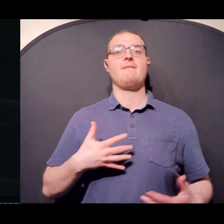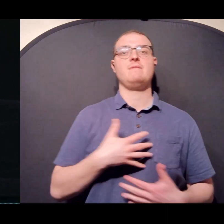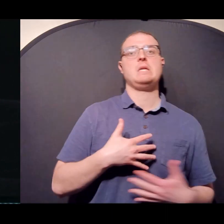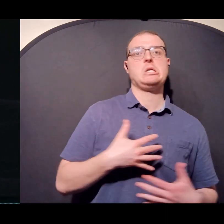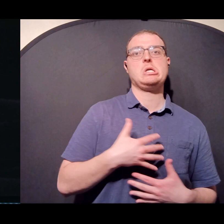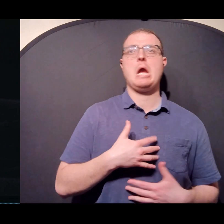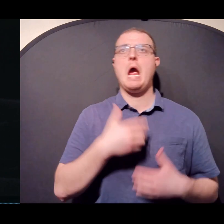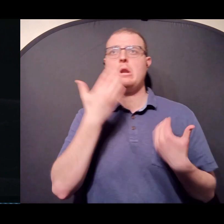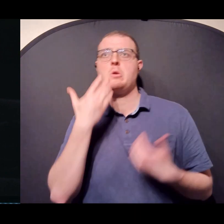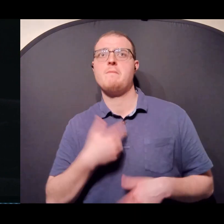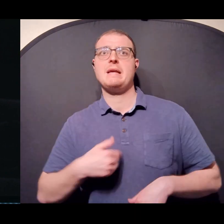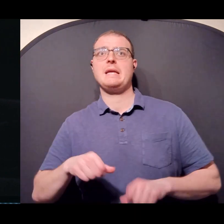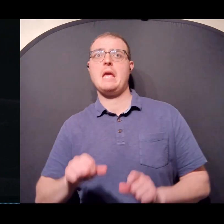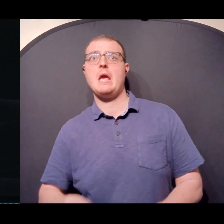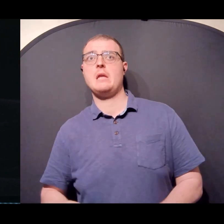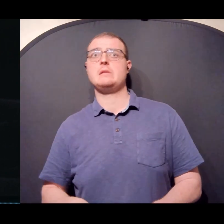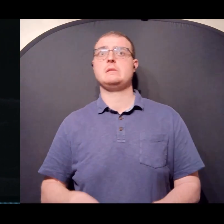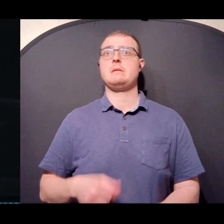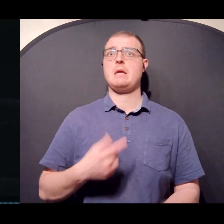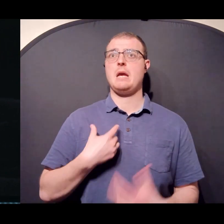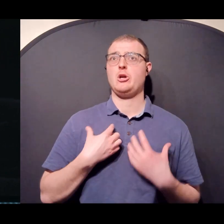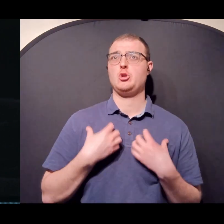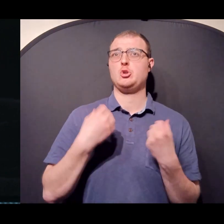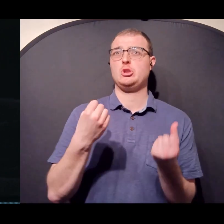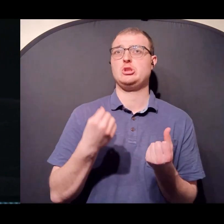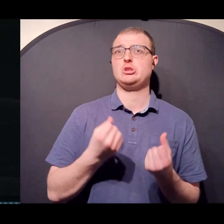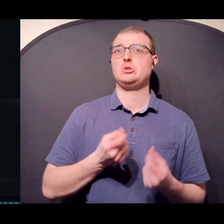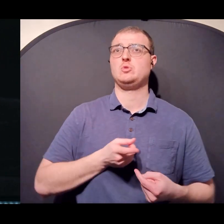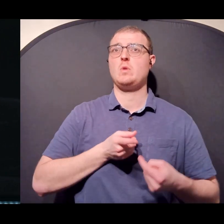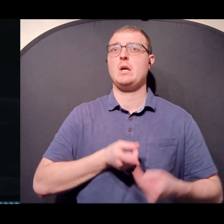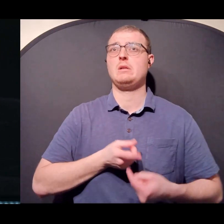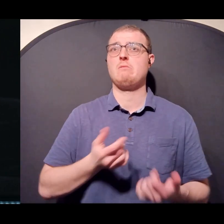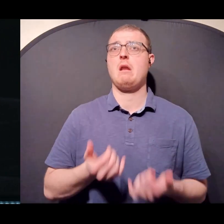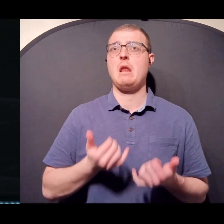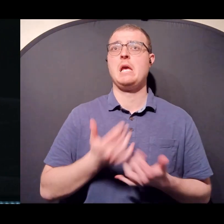fear. I don't know if I can do it. I don't know if I have the courage.